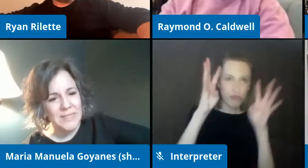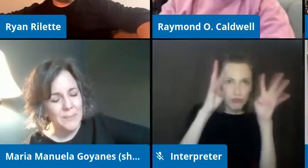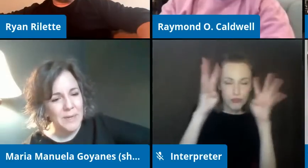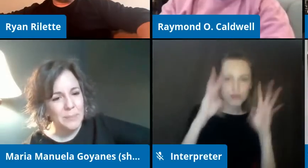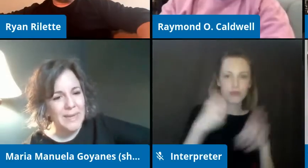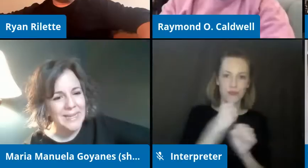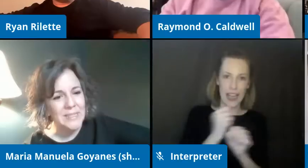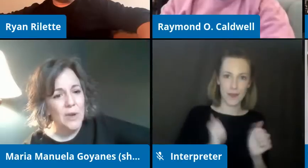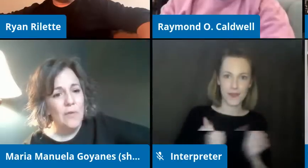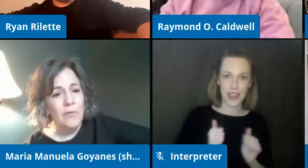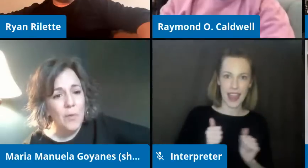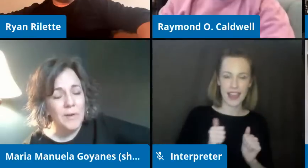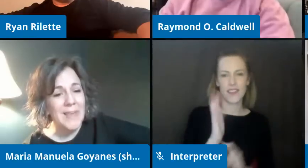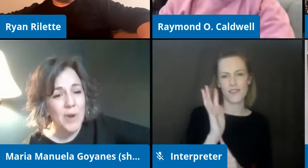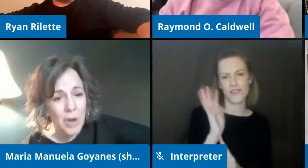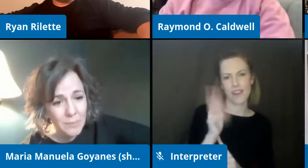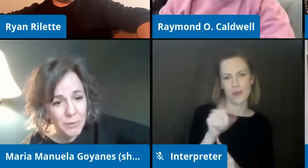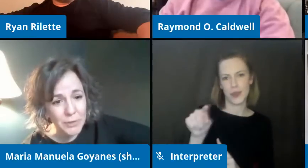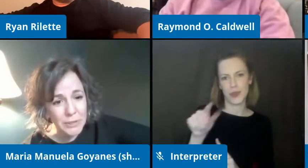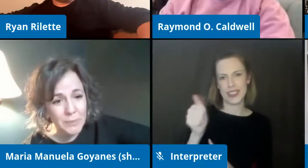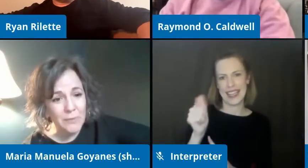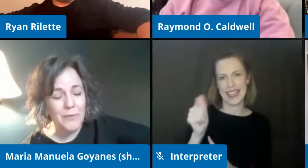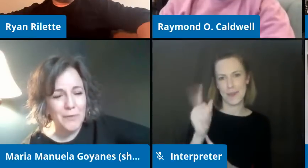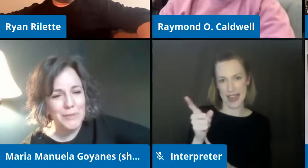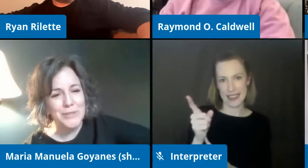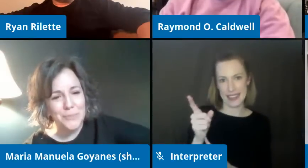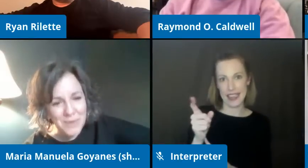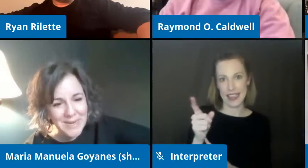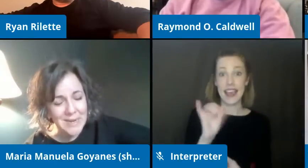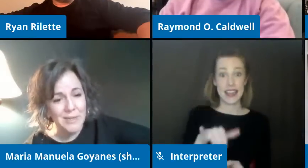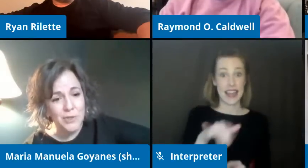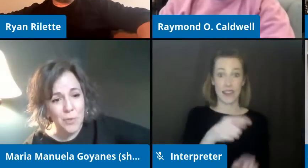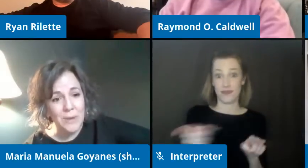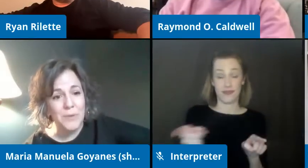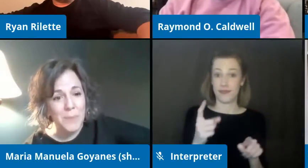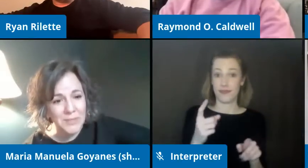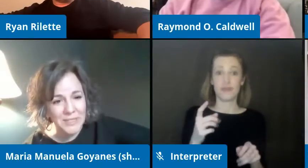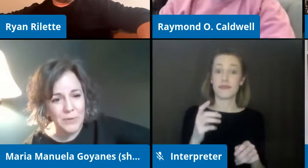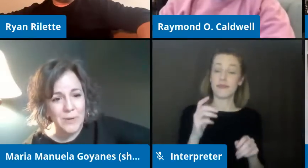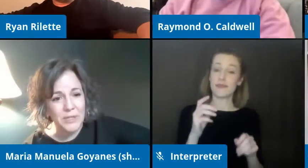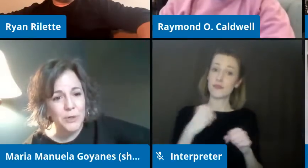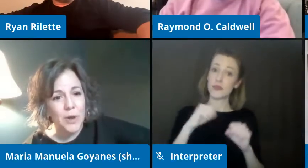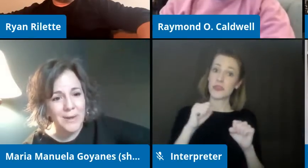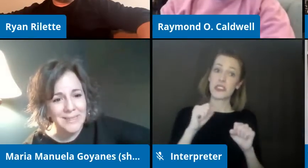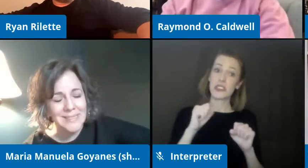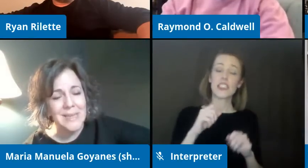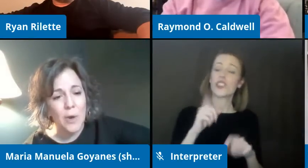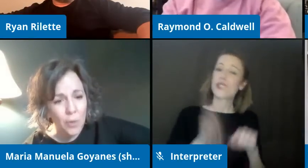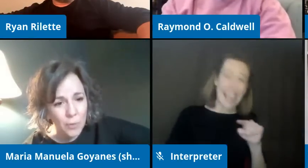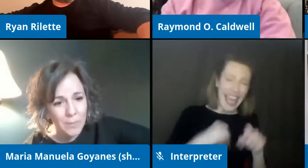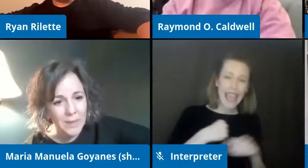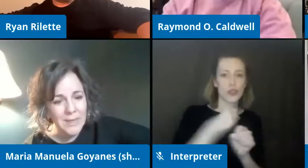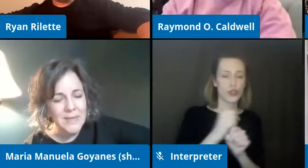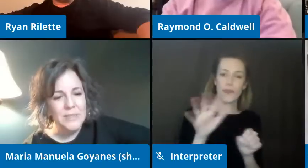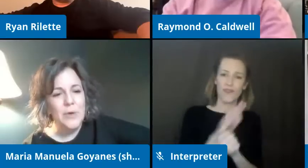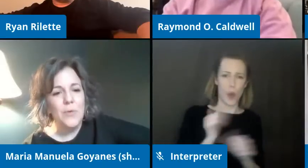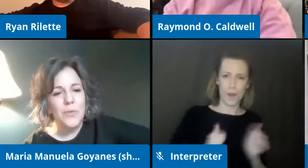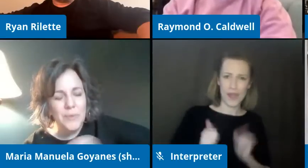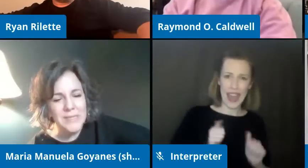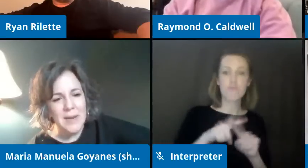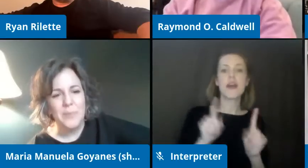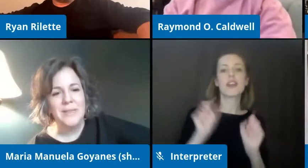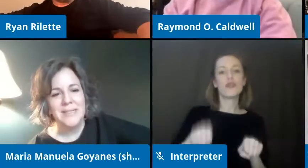created 5 to 10 minute plays that are unproducible for folks to read and enjoy with multi-generational audiences at home.